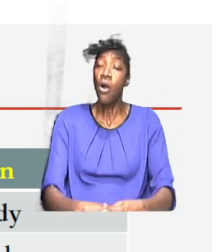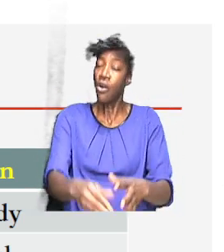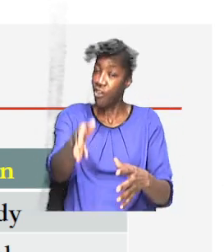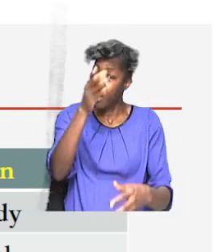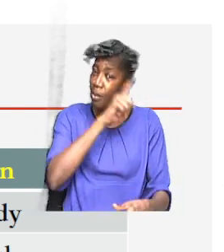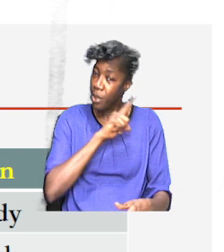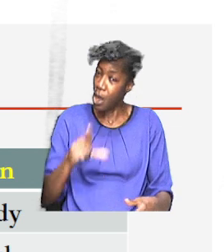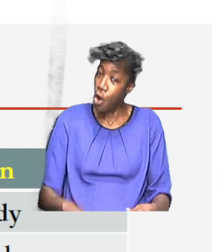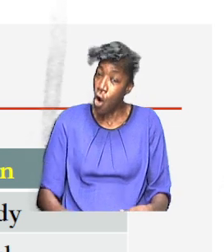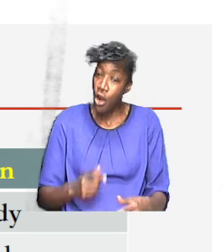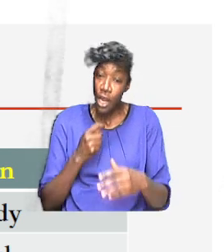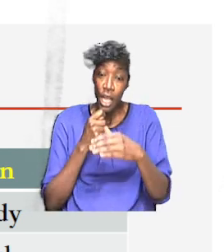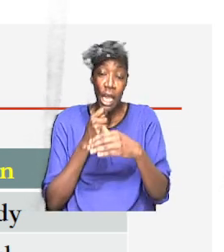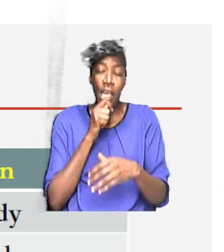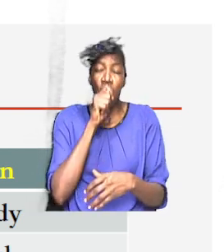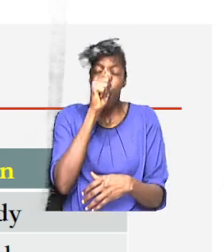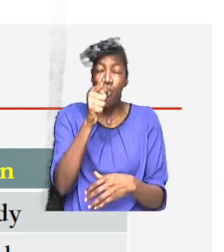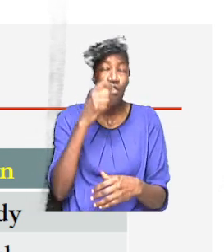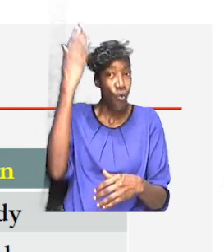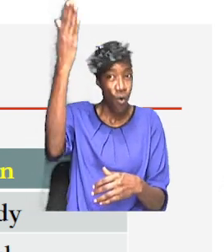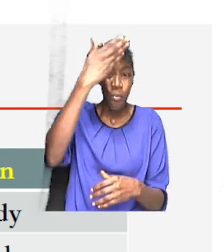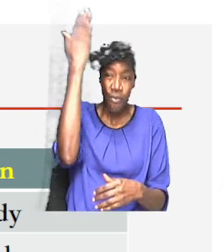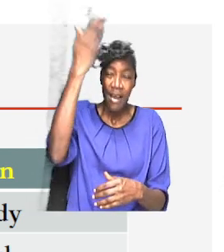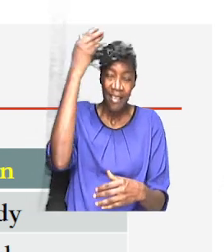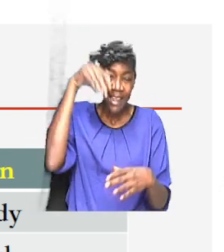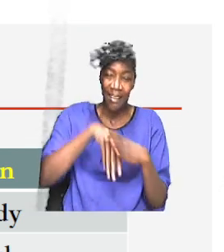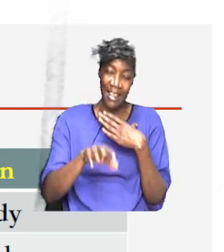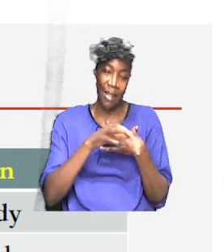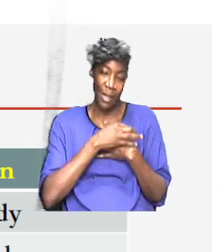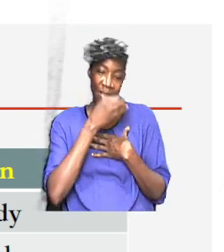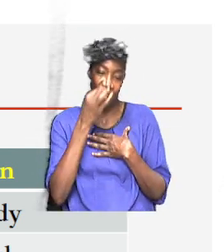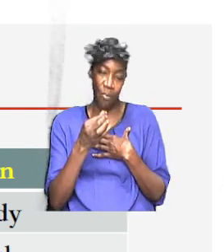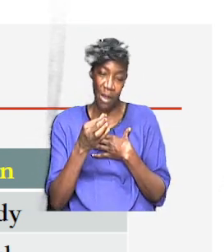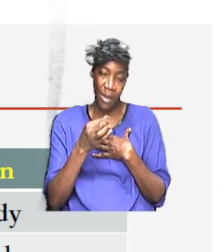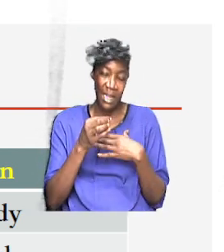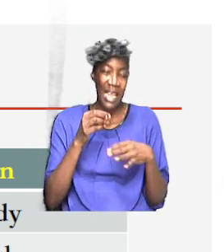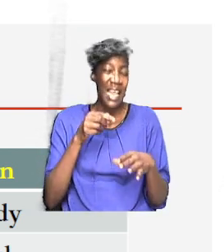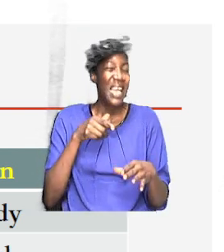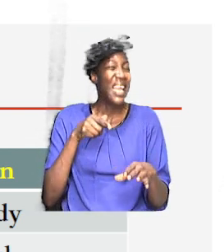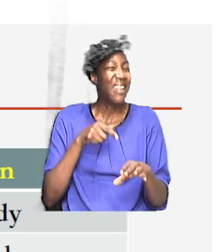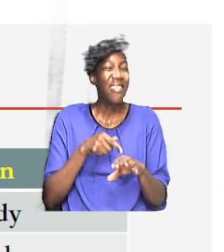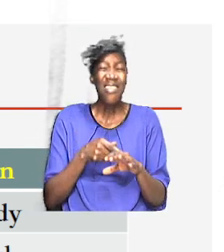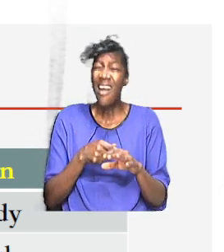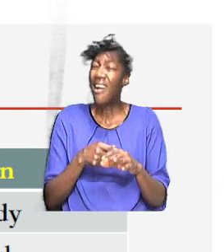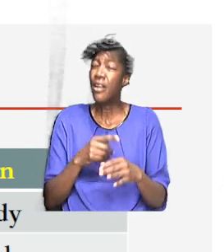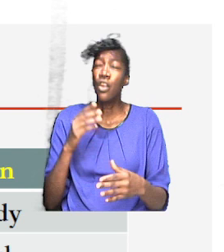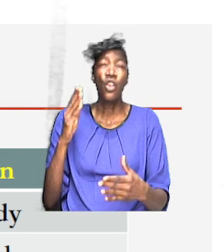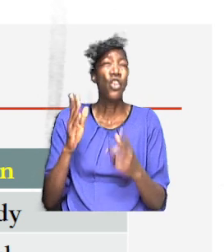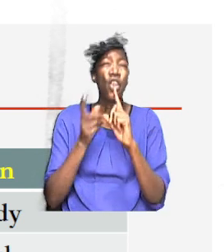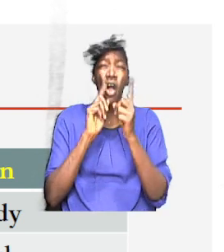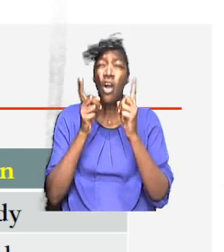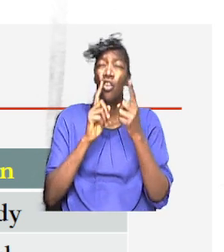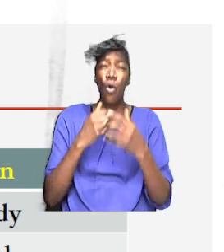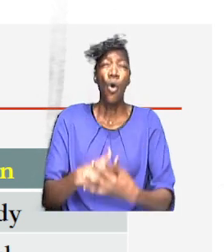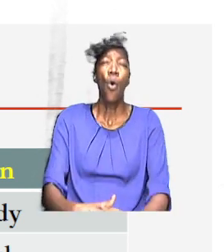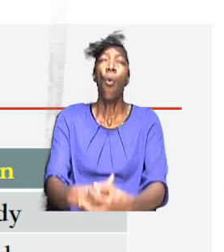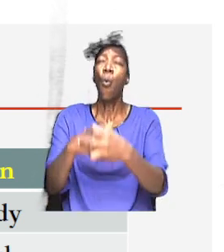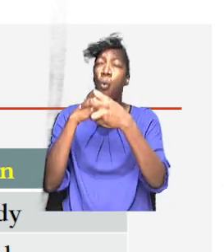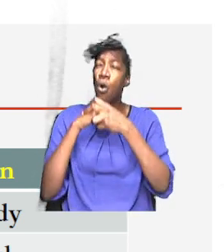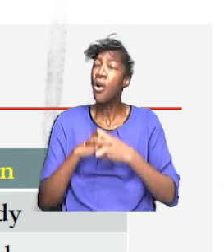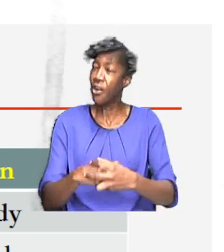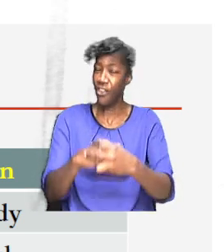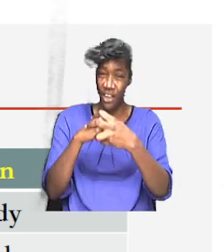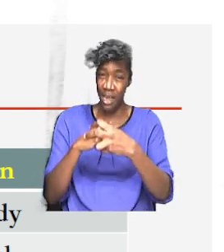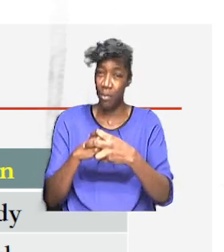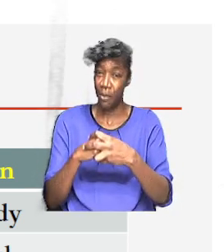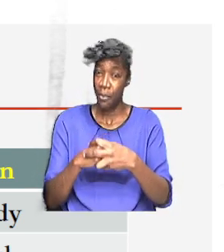his true presence, takes place in the spirit, and it starts to worship and to reverence. And this is where we become God conscious. So